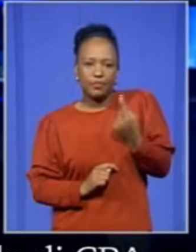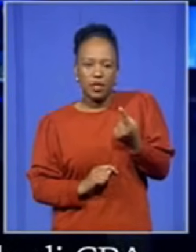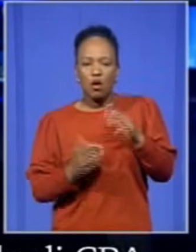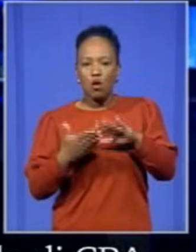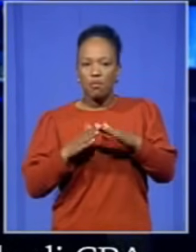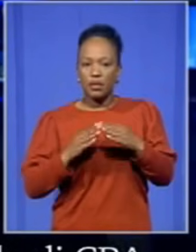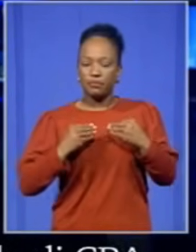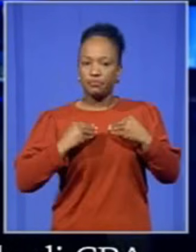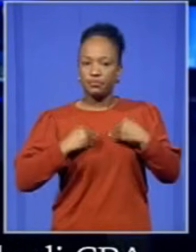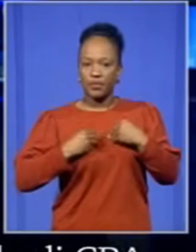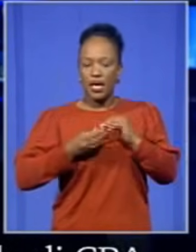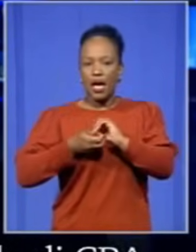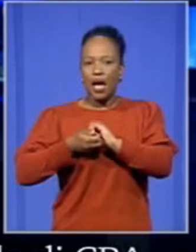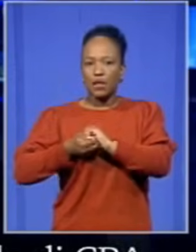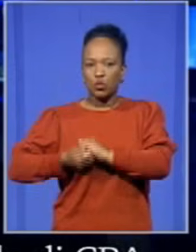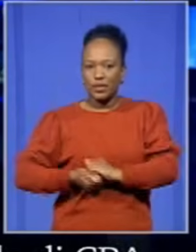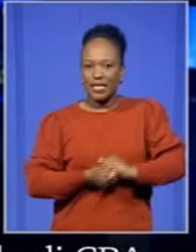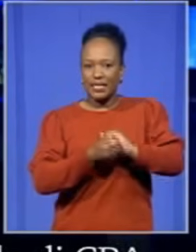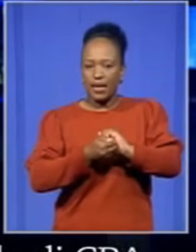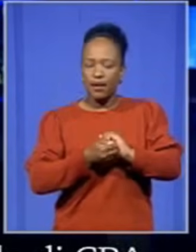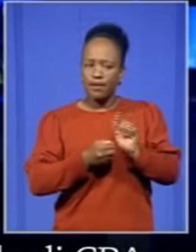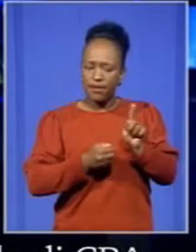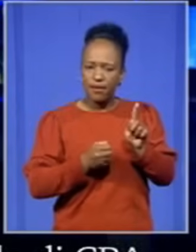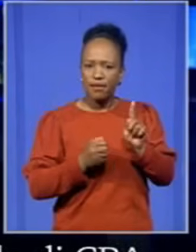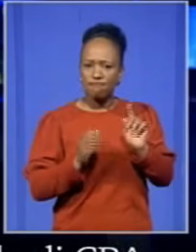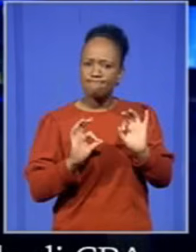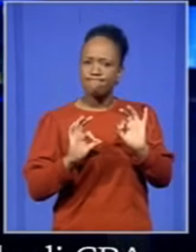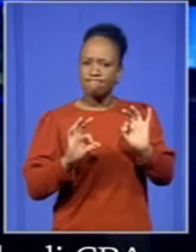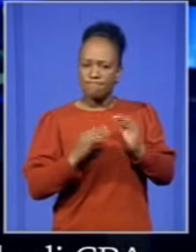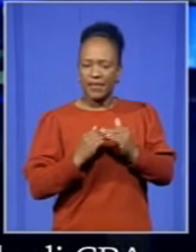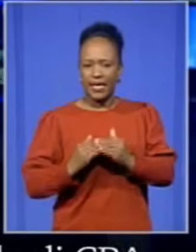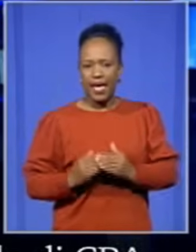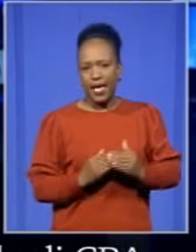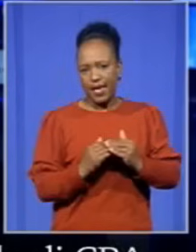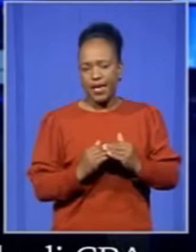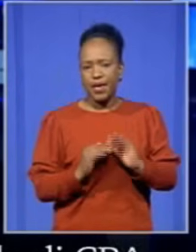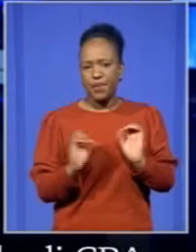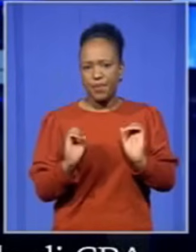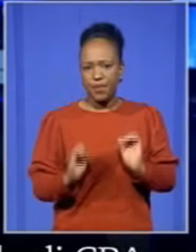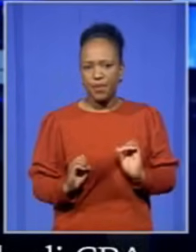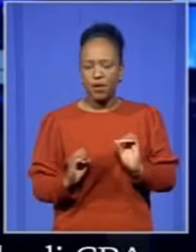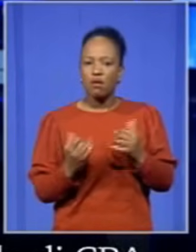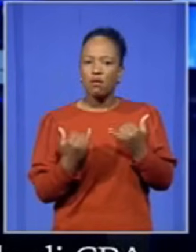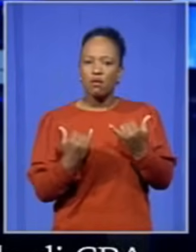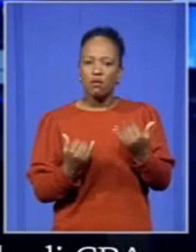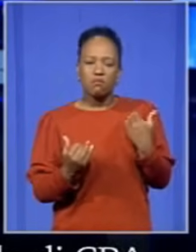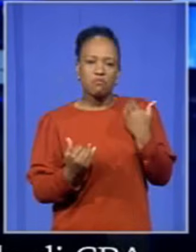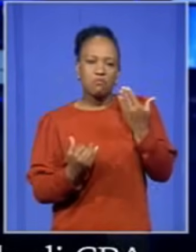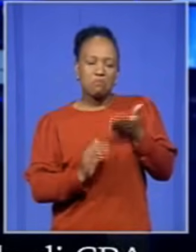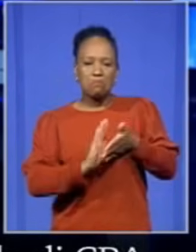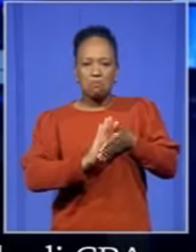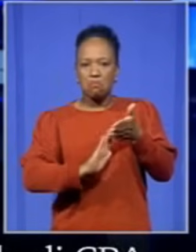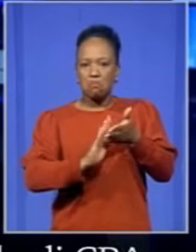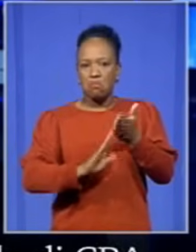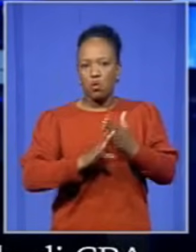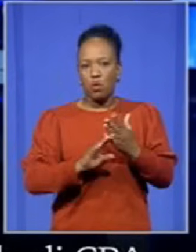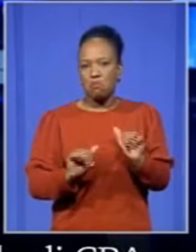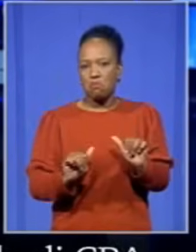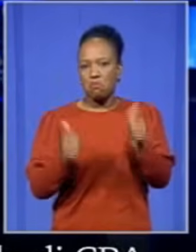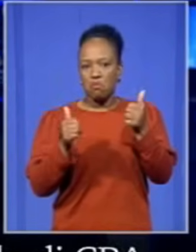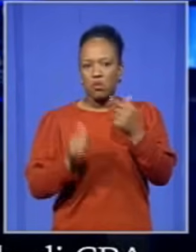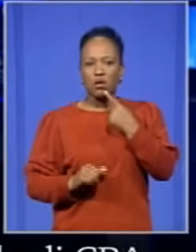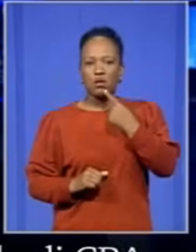Property Association ka tshwanelo. Bontsi jwa mekgatlho e kwa profenseng eo ga ena tsamaiso e lolameng ka ntlha ya seo go